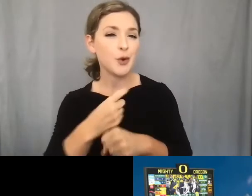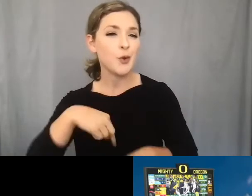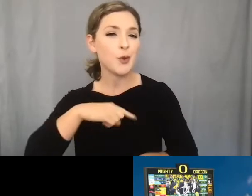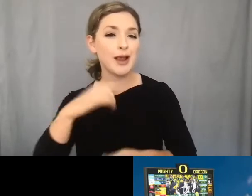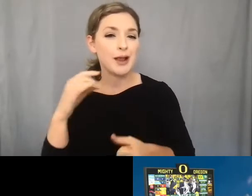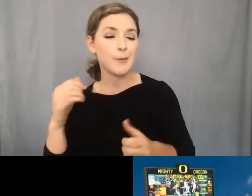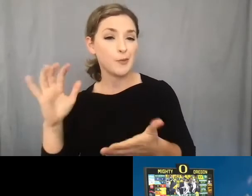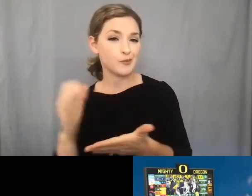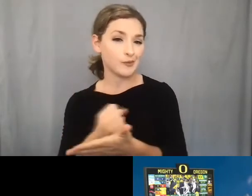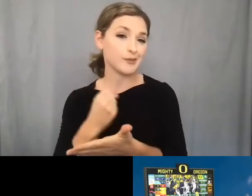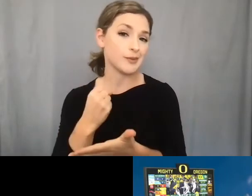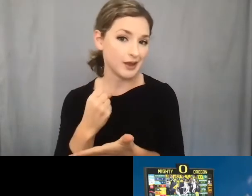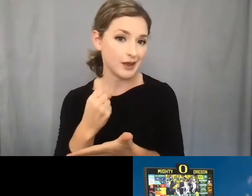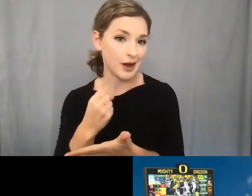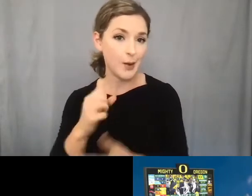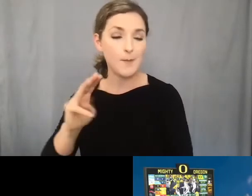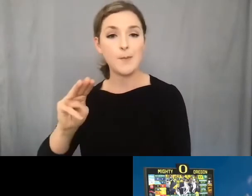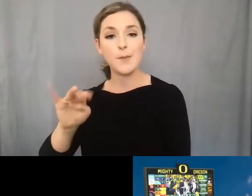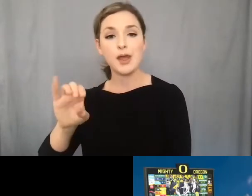at Autzen Stadium.